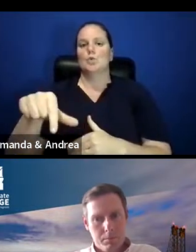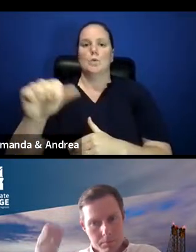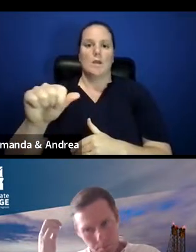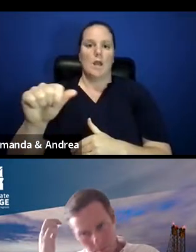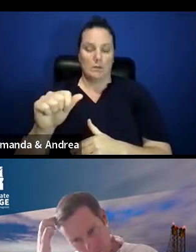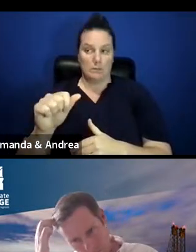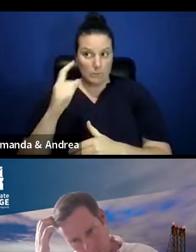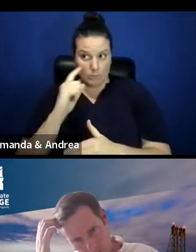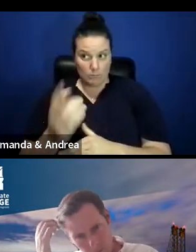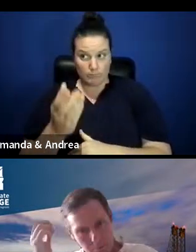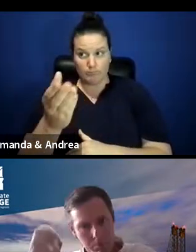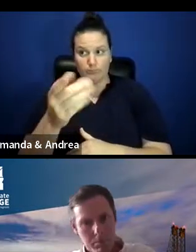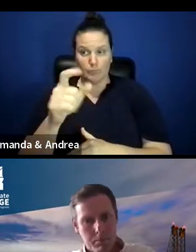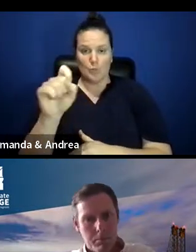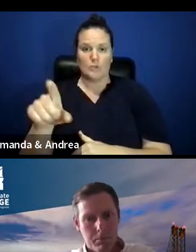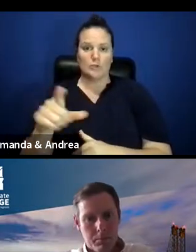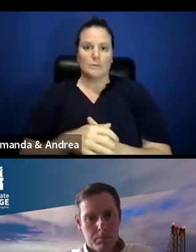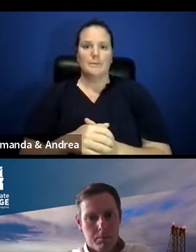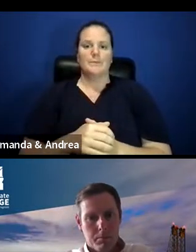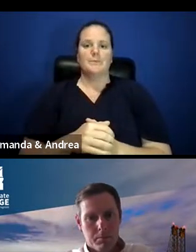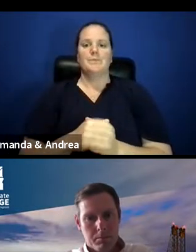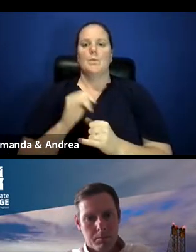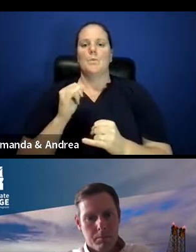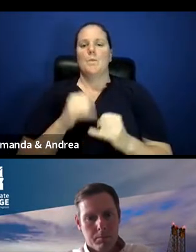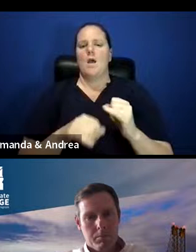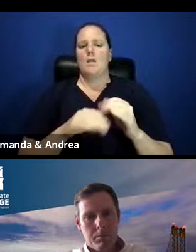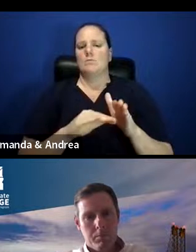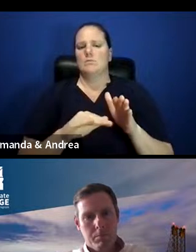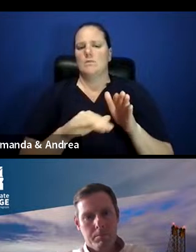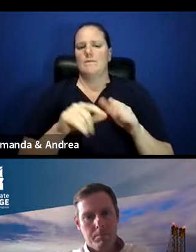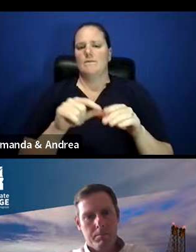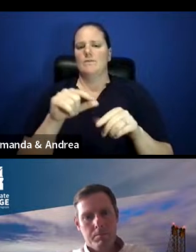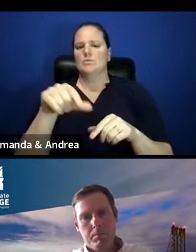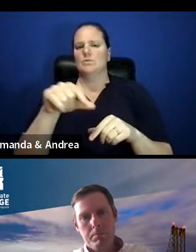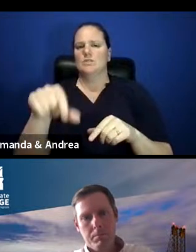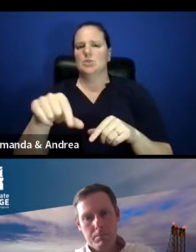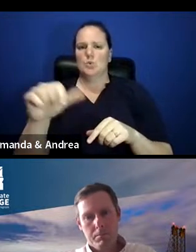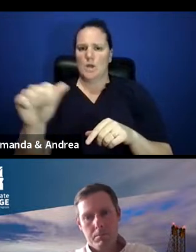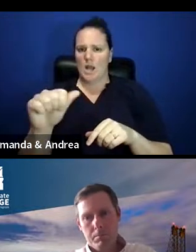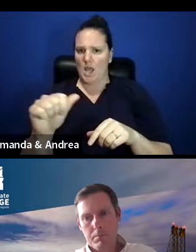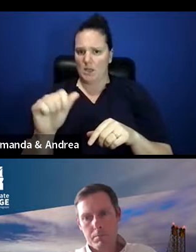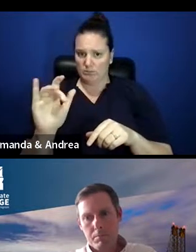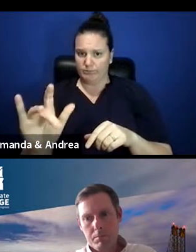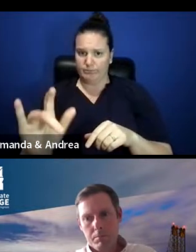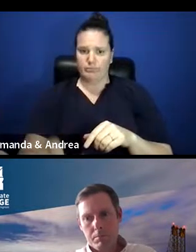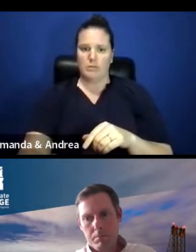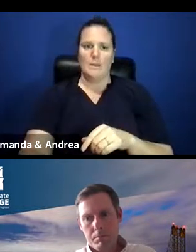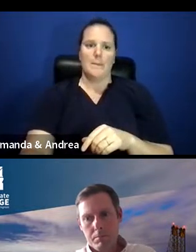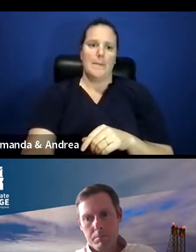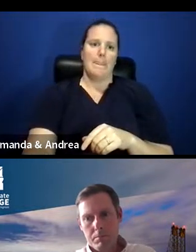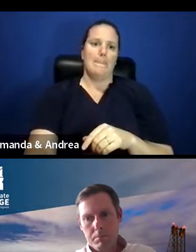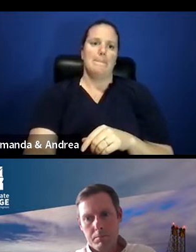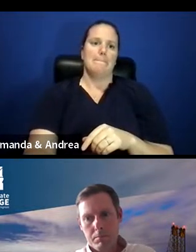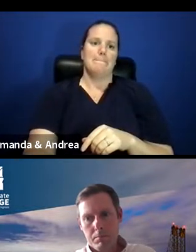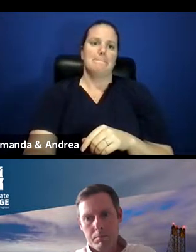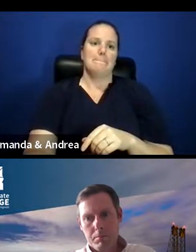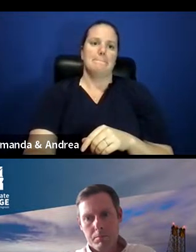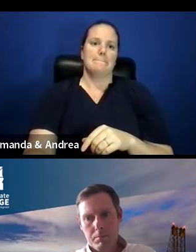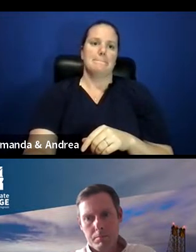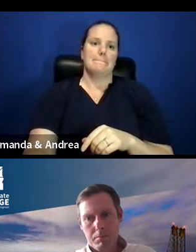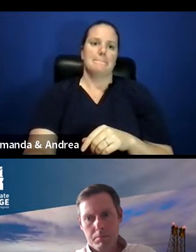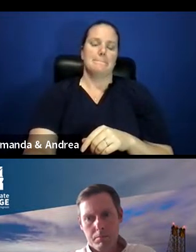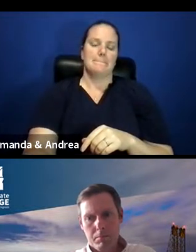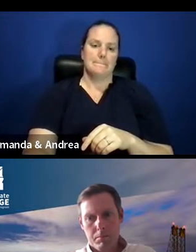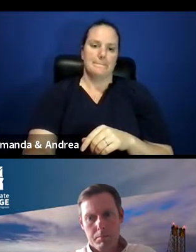submit your question. At the bottom of the screen, you should see a Q&A icon that you can click. And once you click that icon, a window